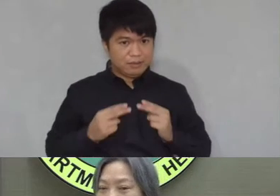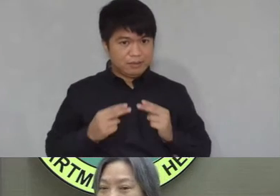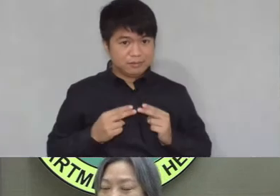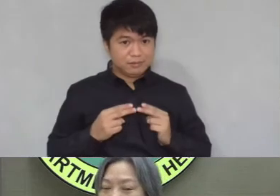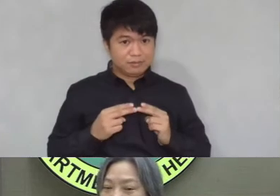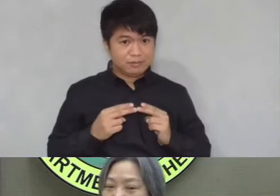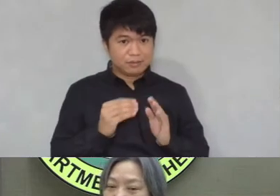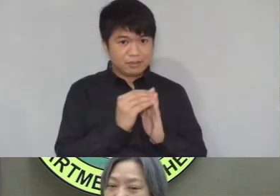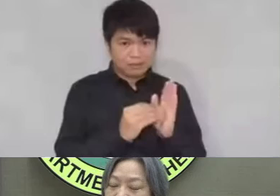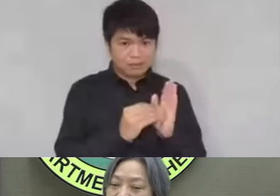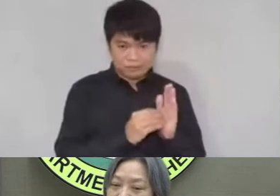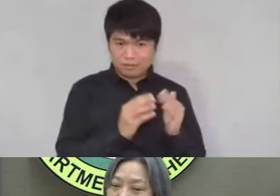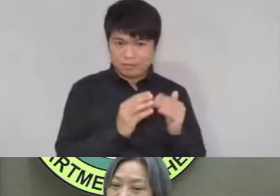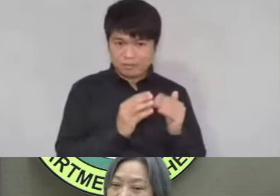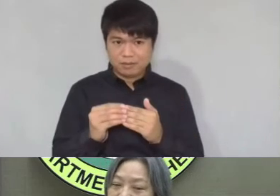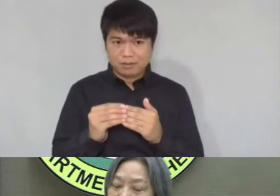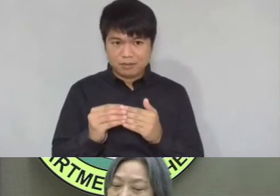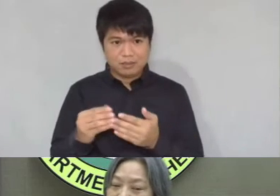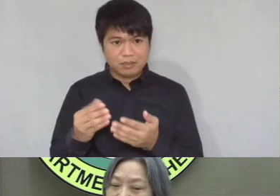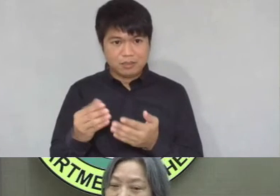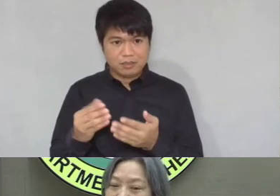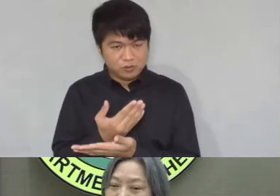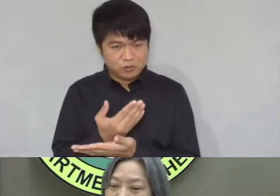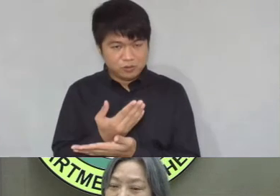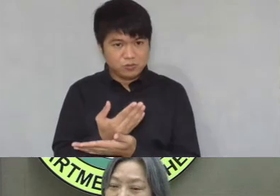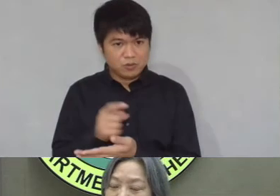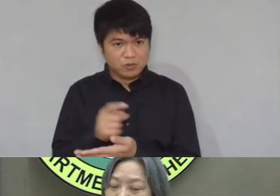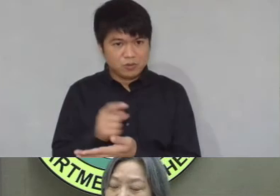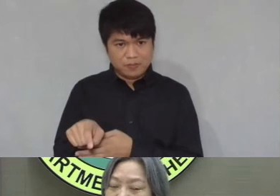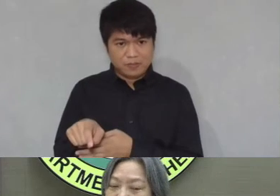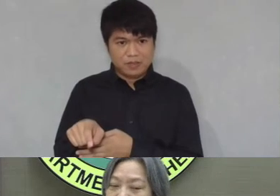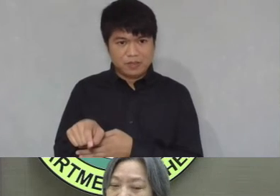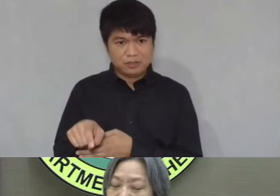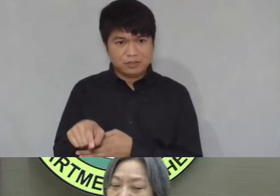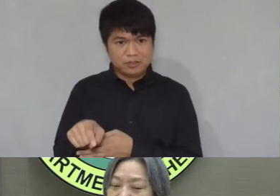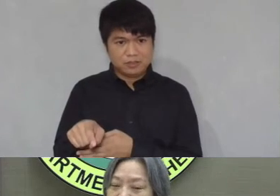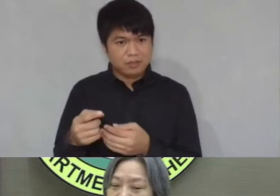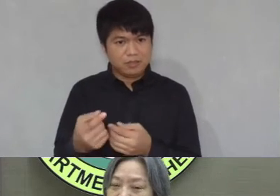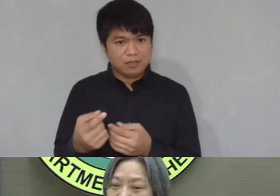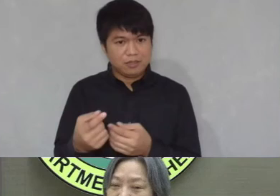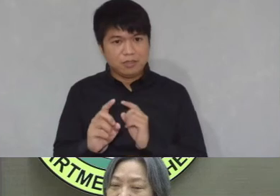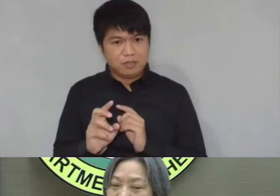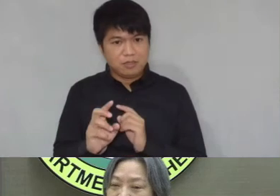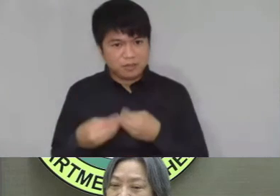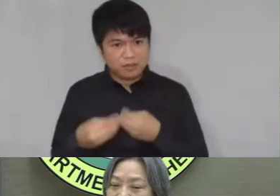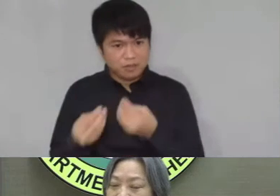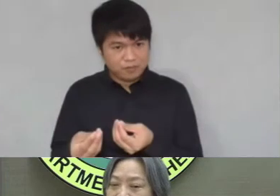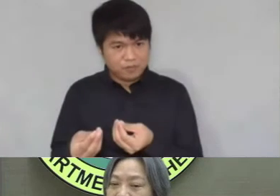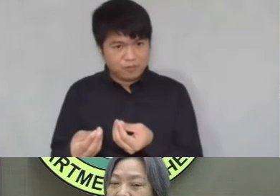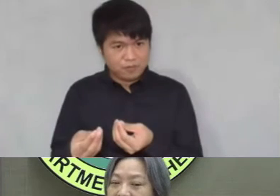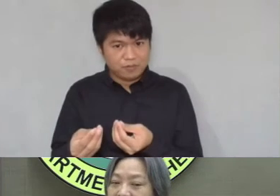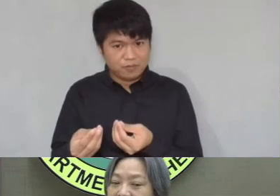the telehealth guideline. So this is something new. This is something that we need to still address very